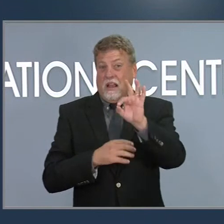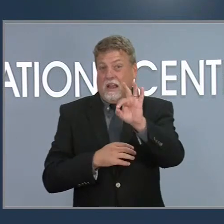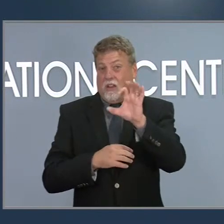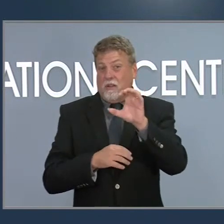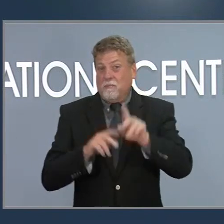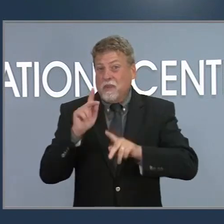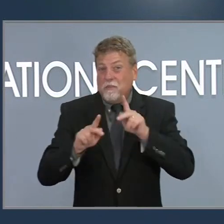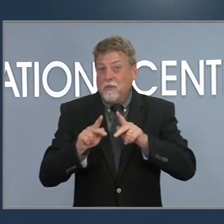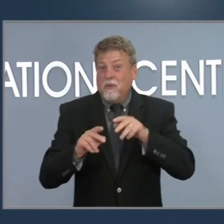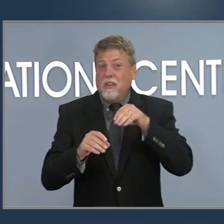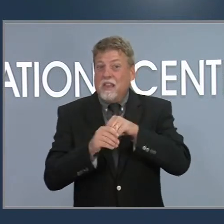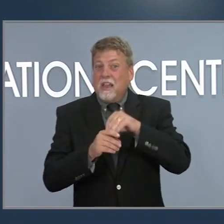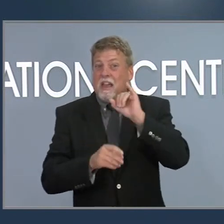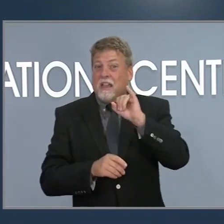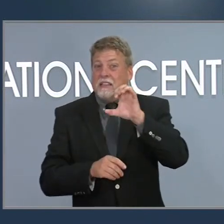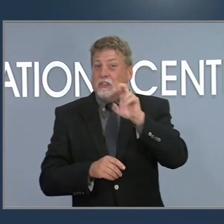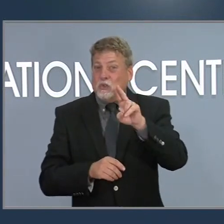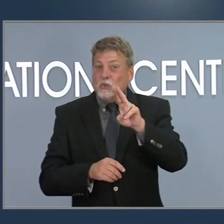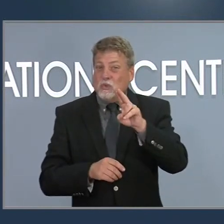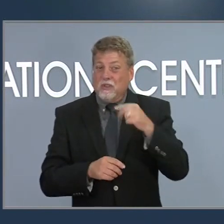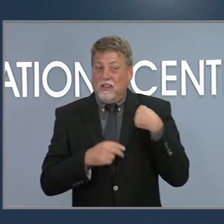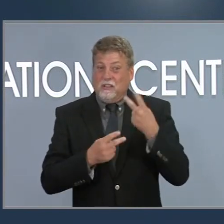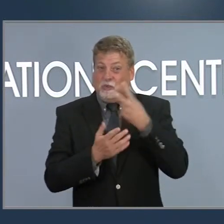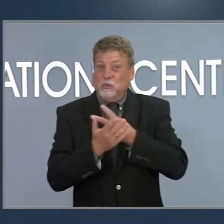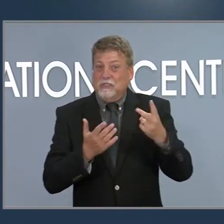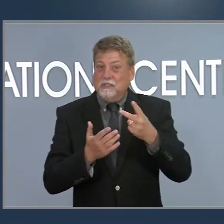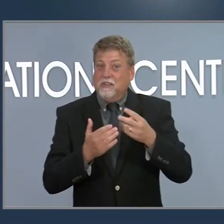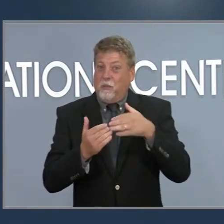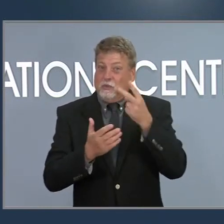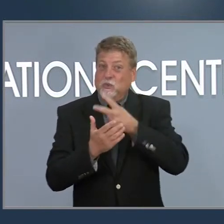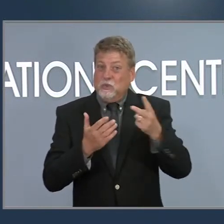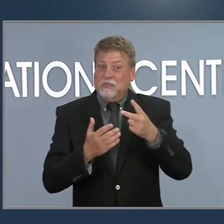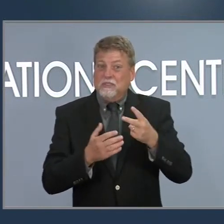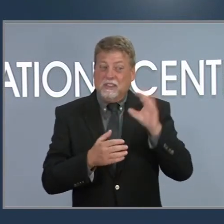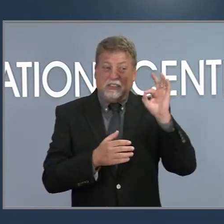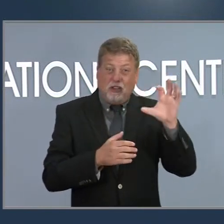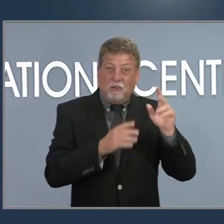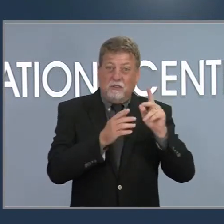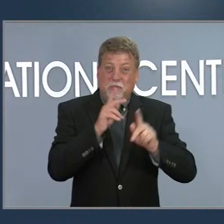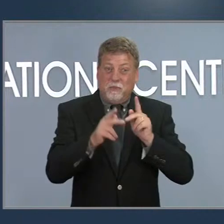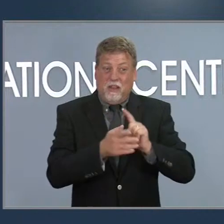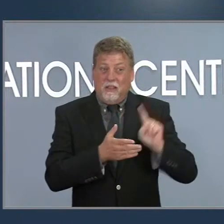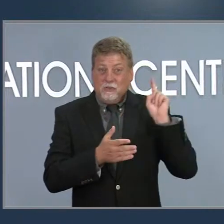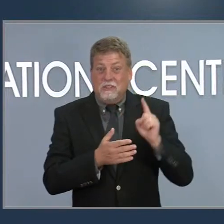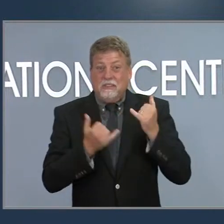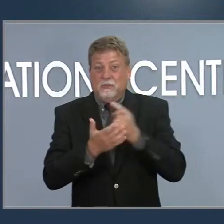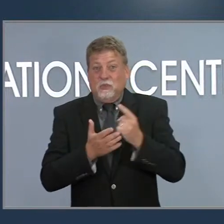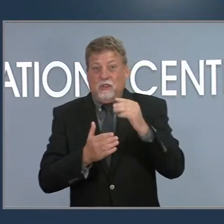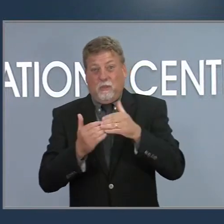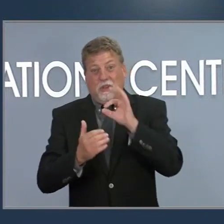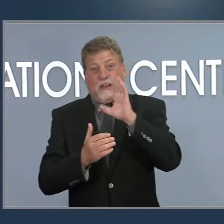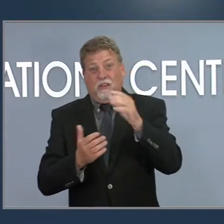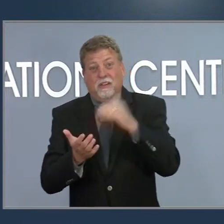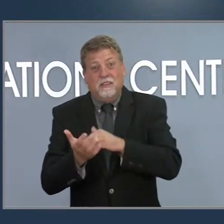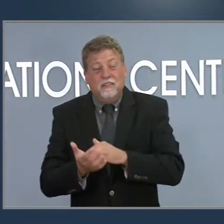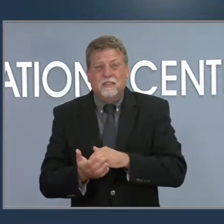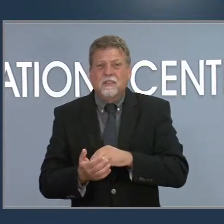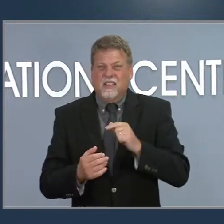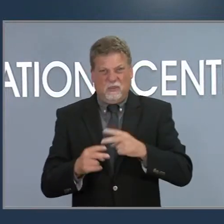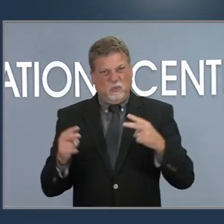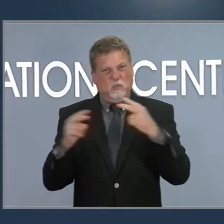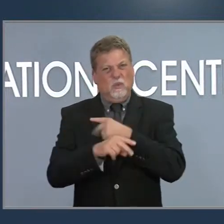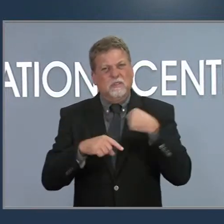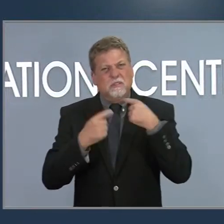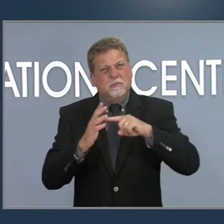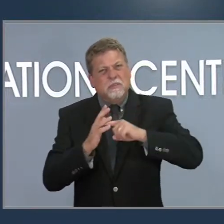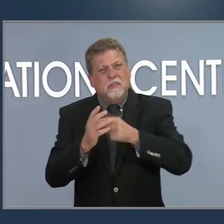care unit, bed. This is the most we've seen since the pandemic has started. And now it's important to note